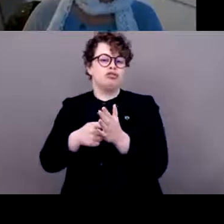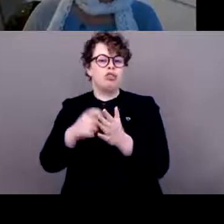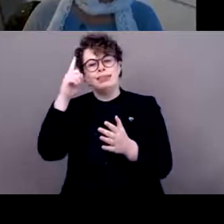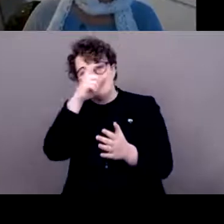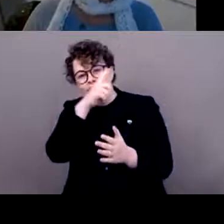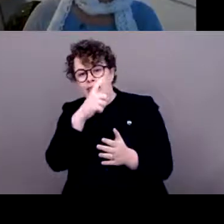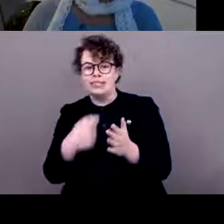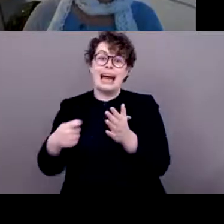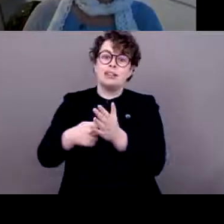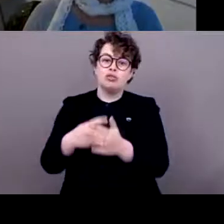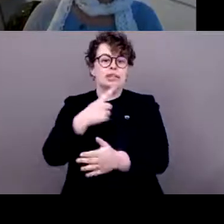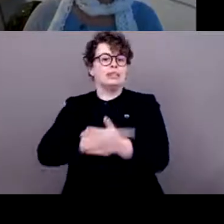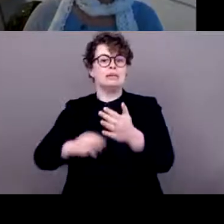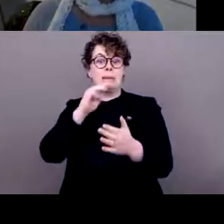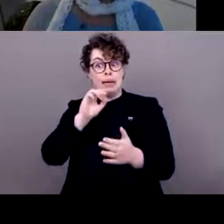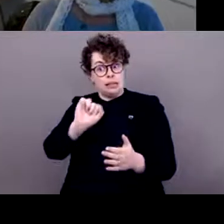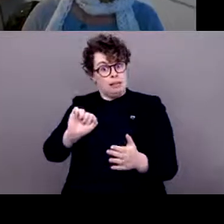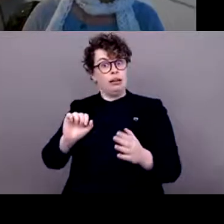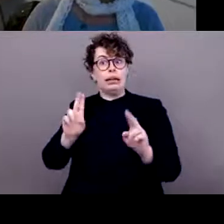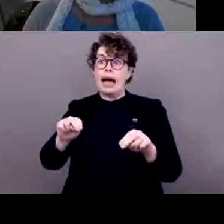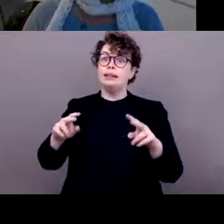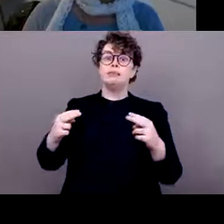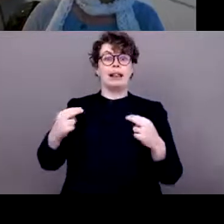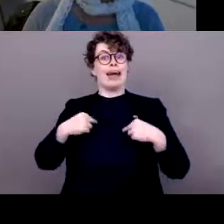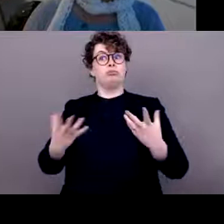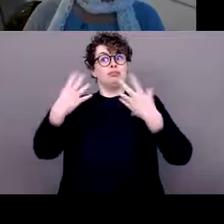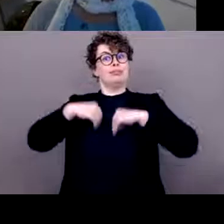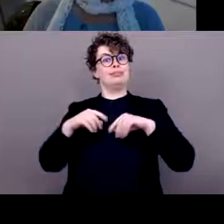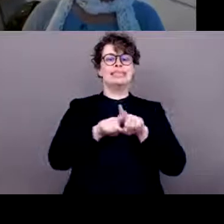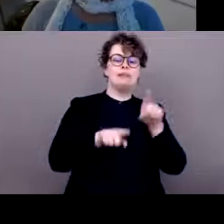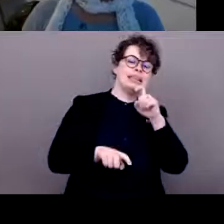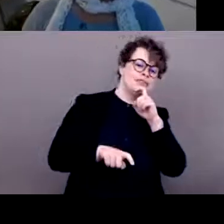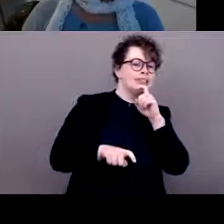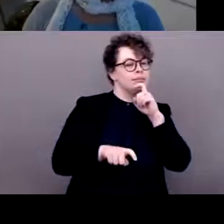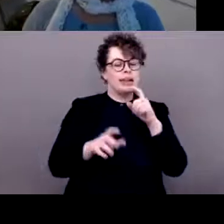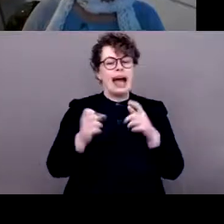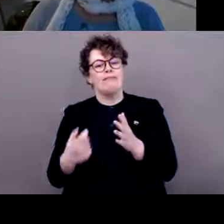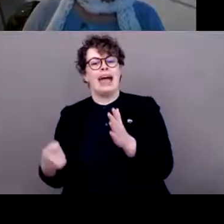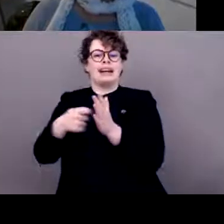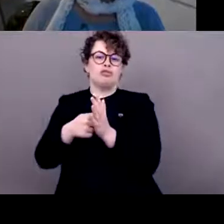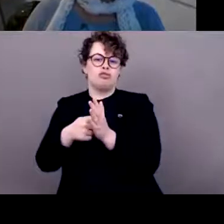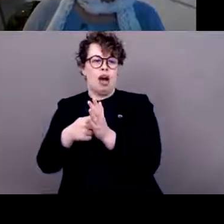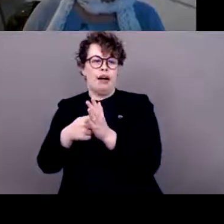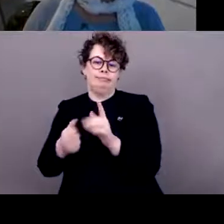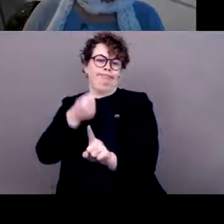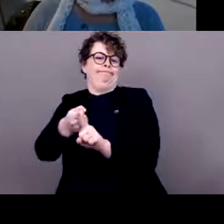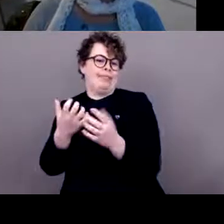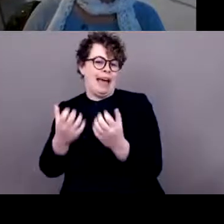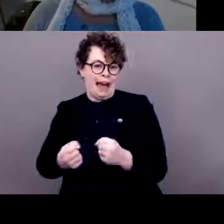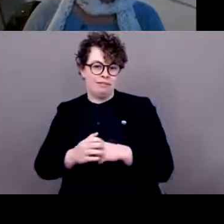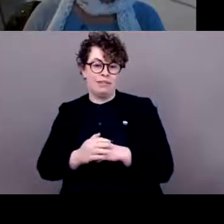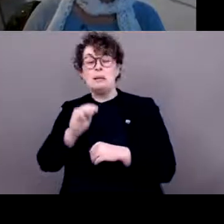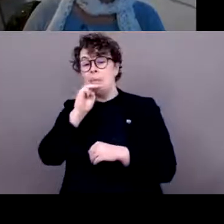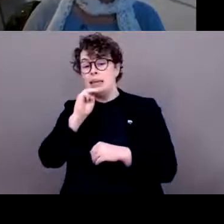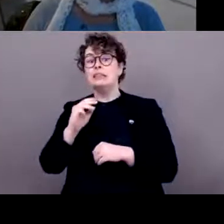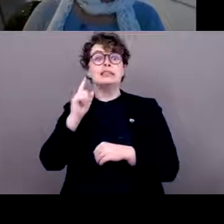their ability to learn a language. So because of all these reasons, deaf children are at risk for language development, which